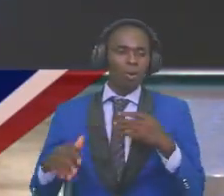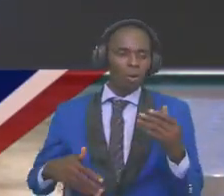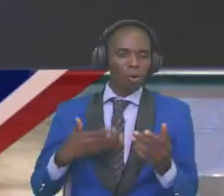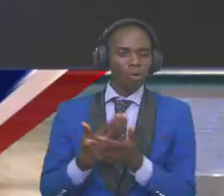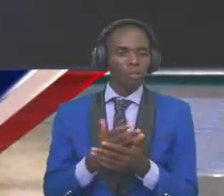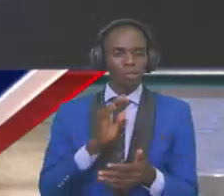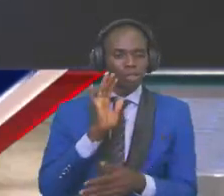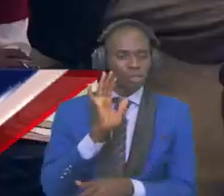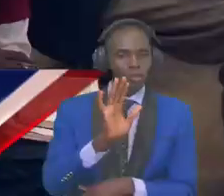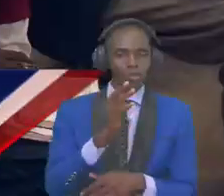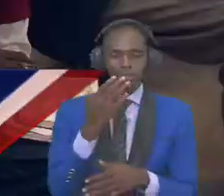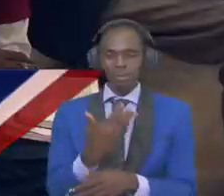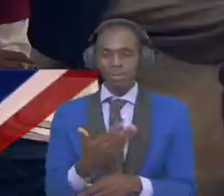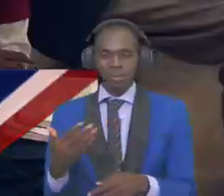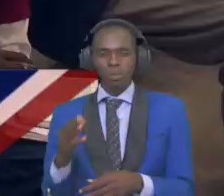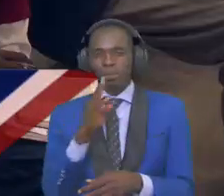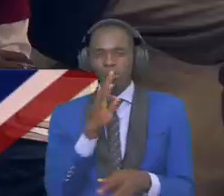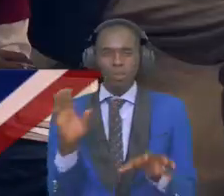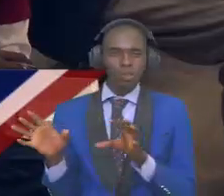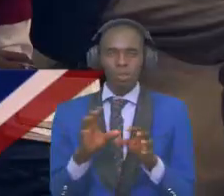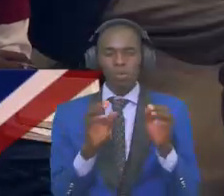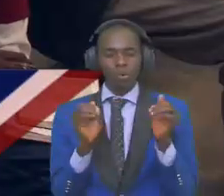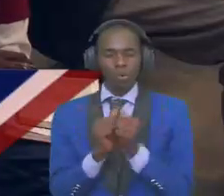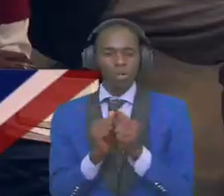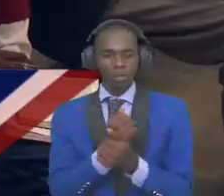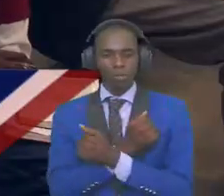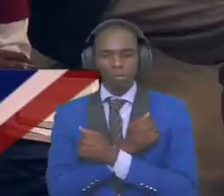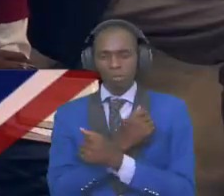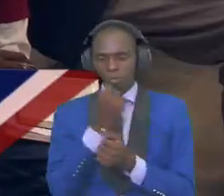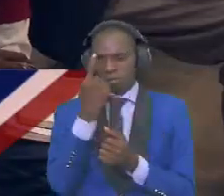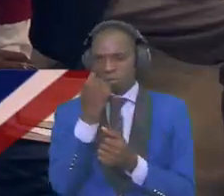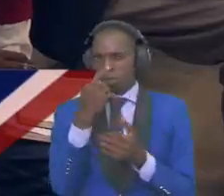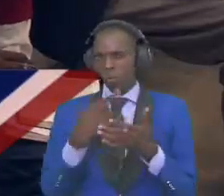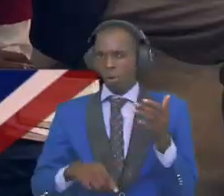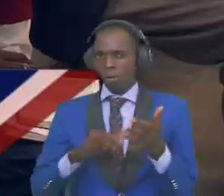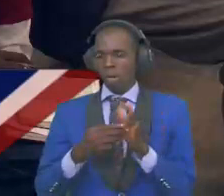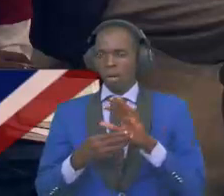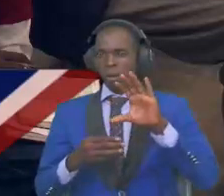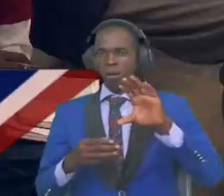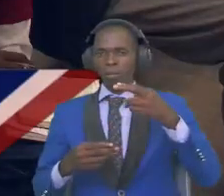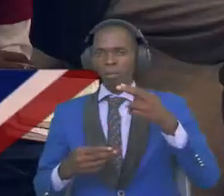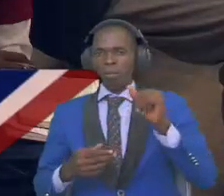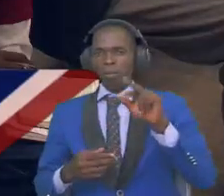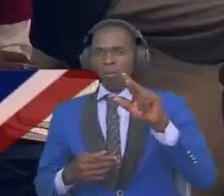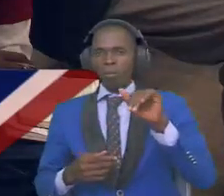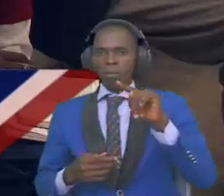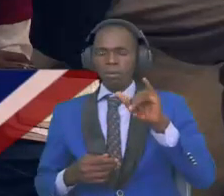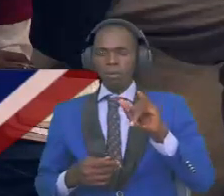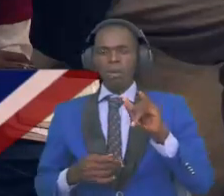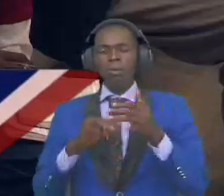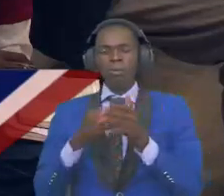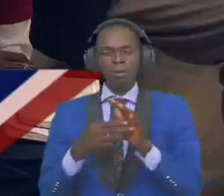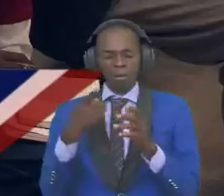be done with charity. That charity, I'm sure you understand, the charity is the love